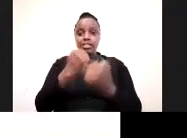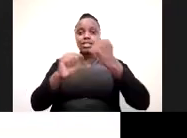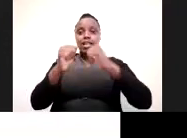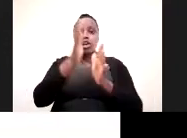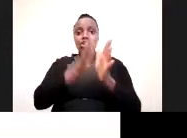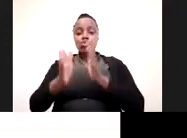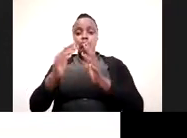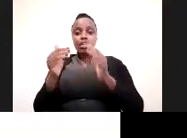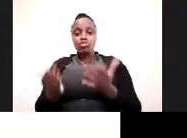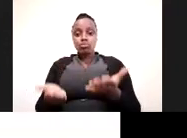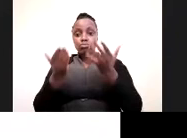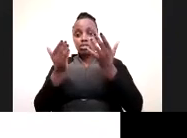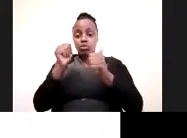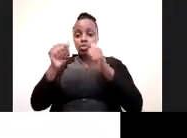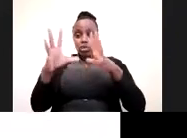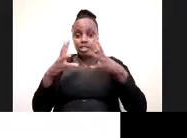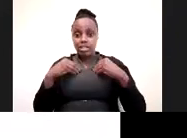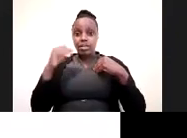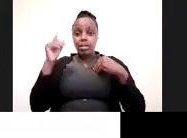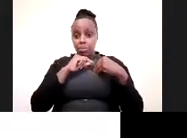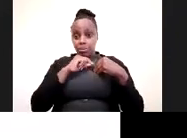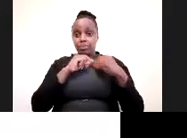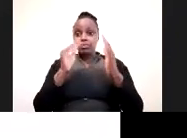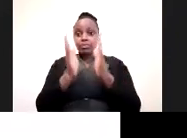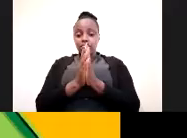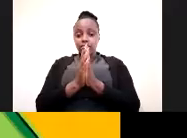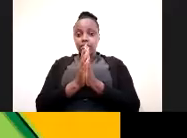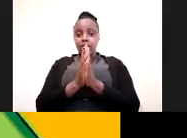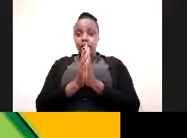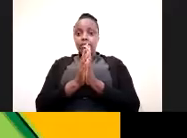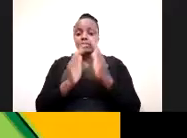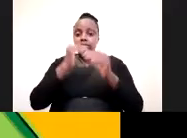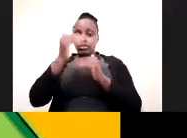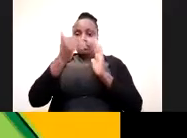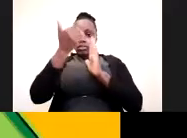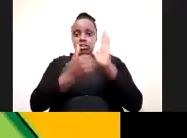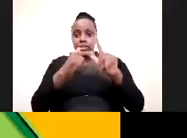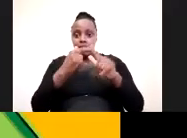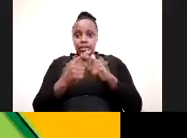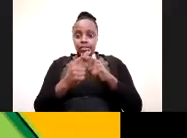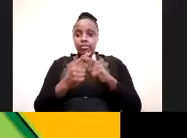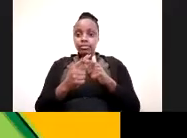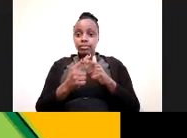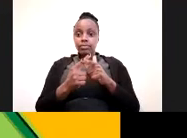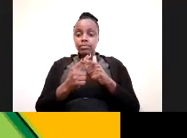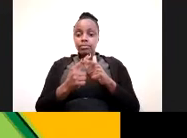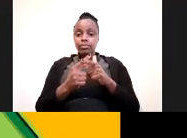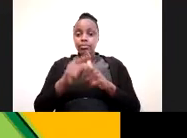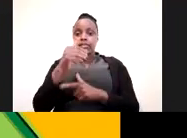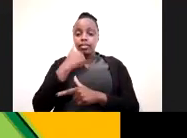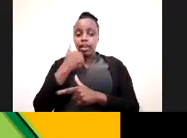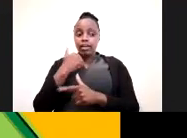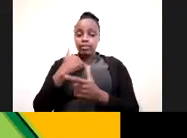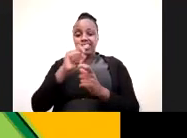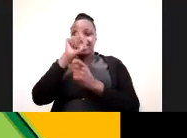sector. It was adopted on the 25th of March. We can move to the next slide. And it's based on a set of